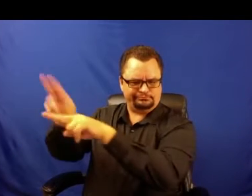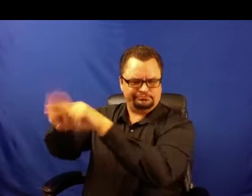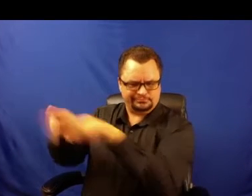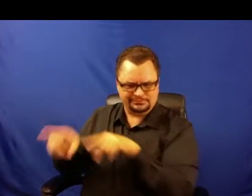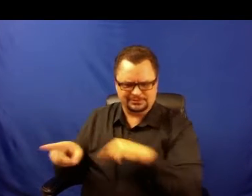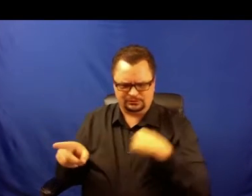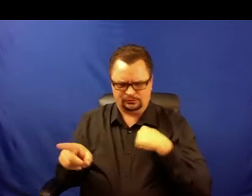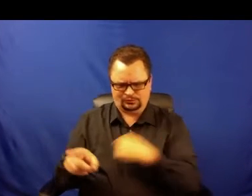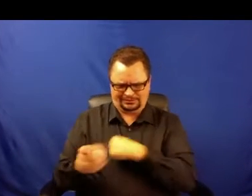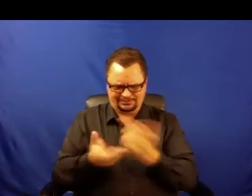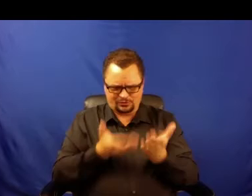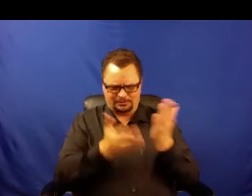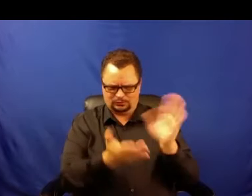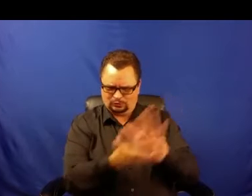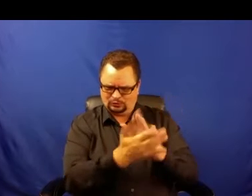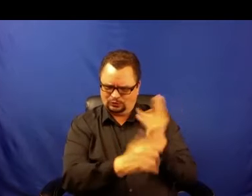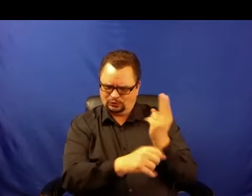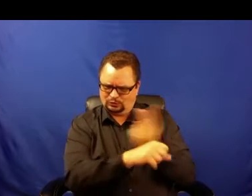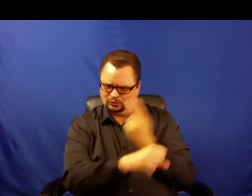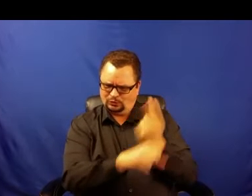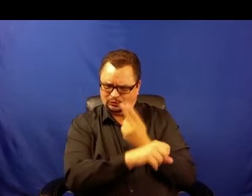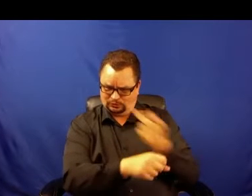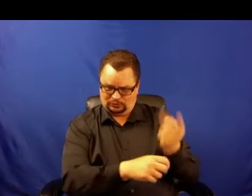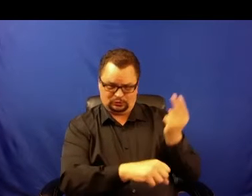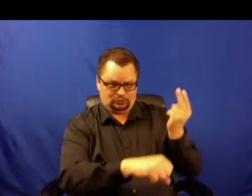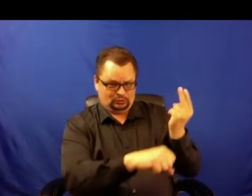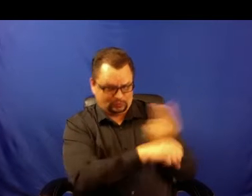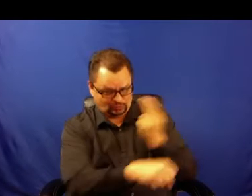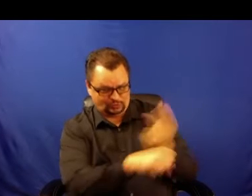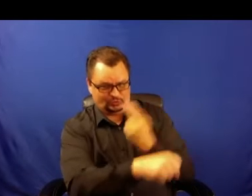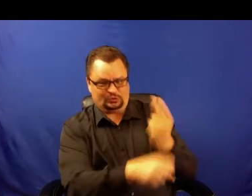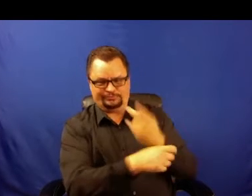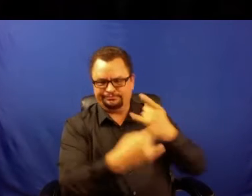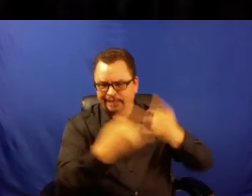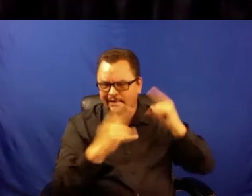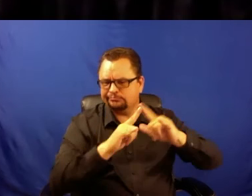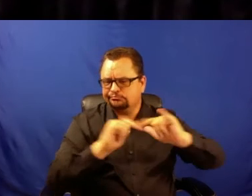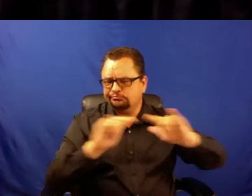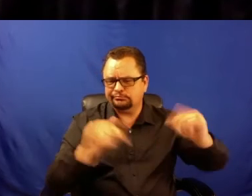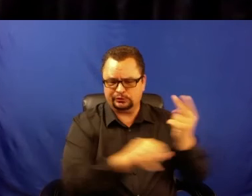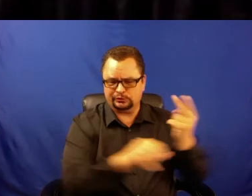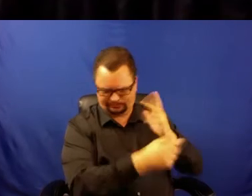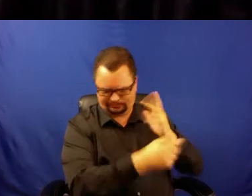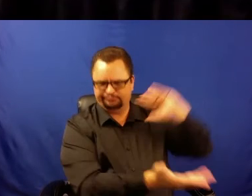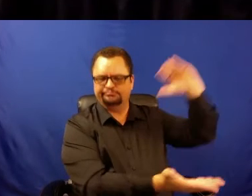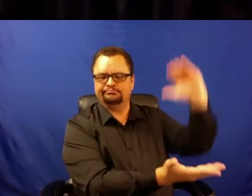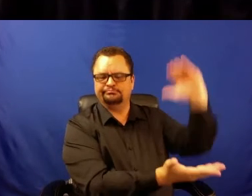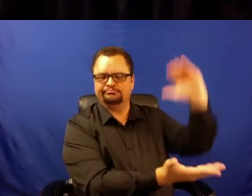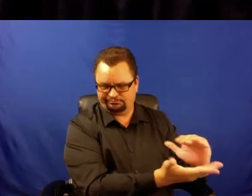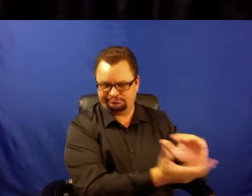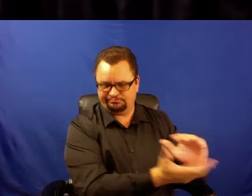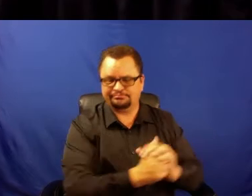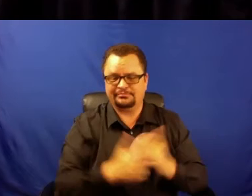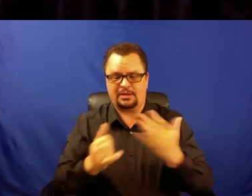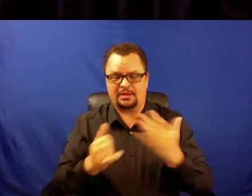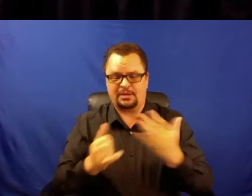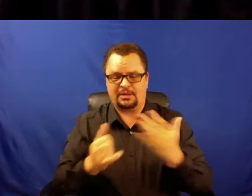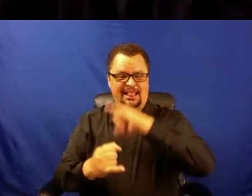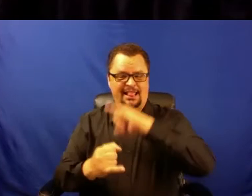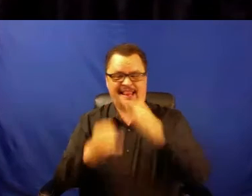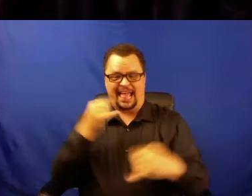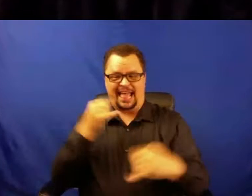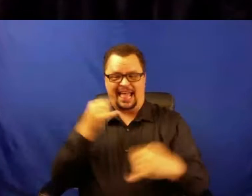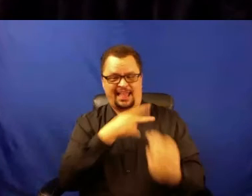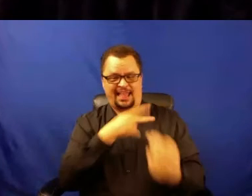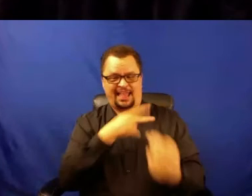last slide, but I'm happy to take any questions or concerns. Sure, and I'll let me just say a few more things and then we'll take